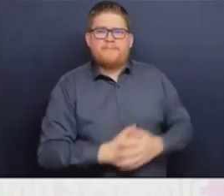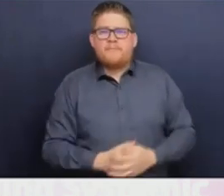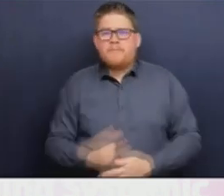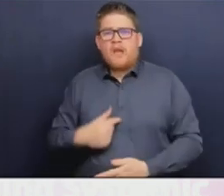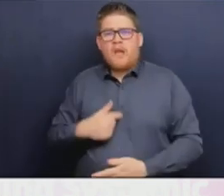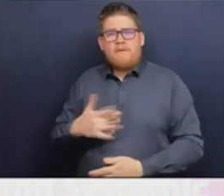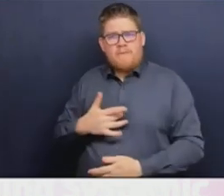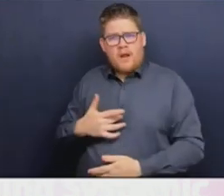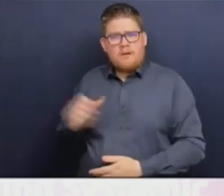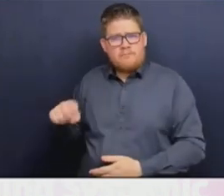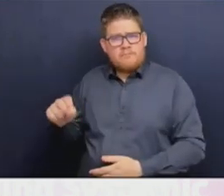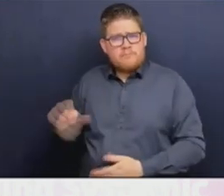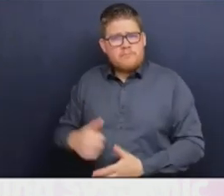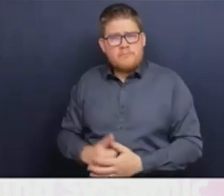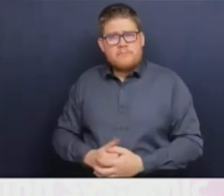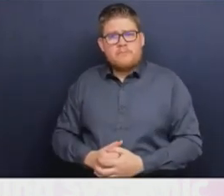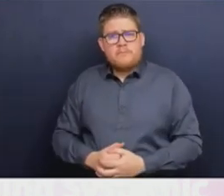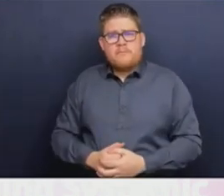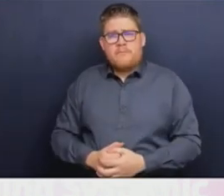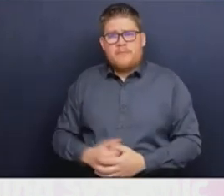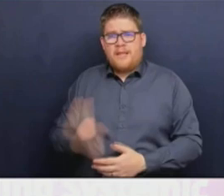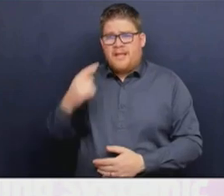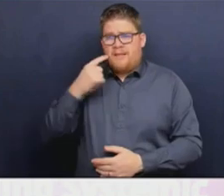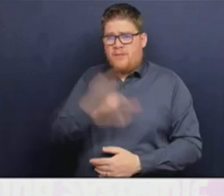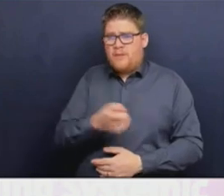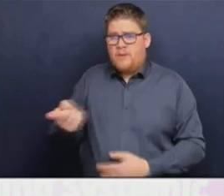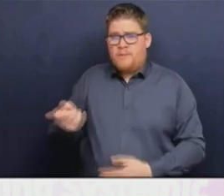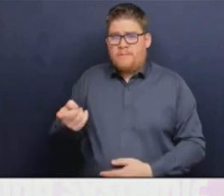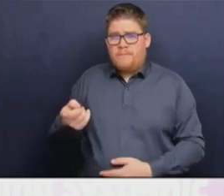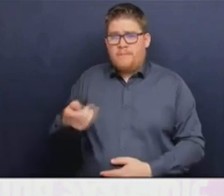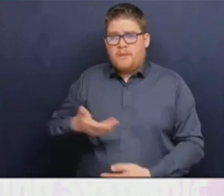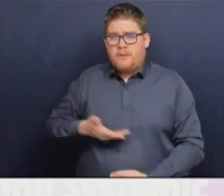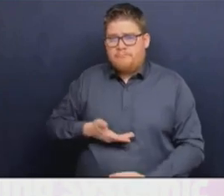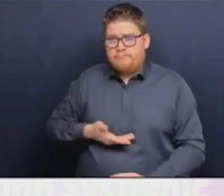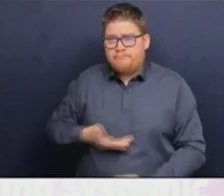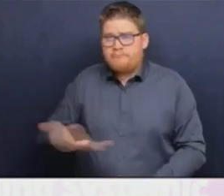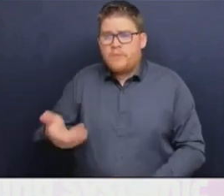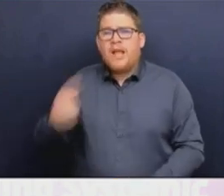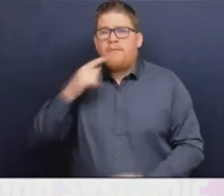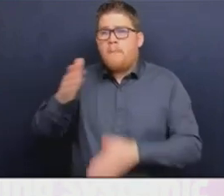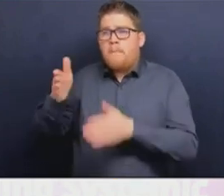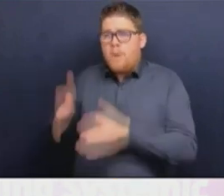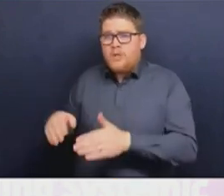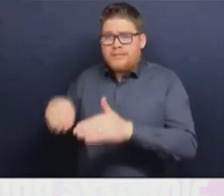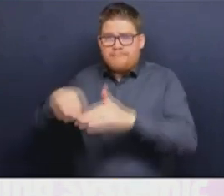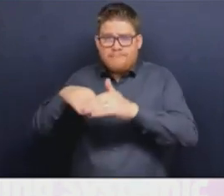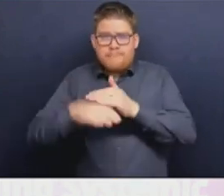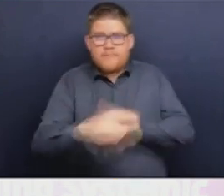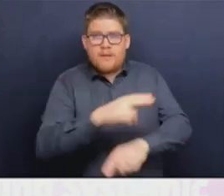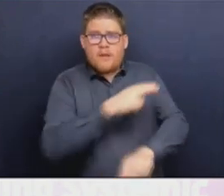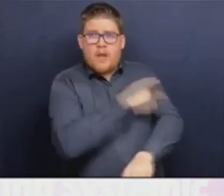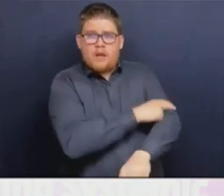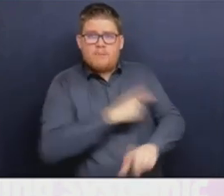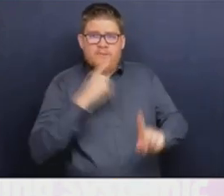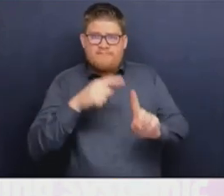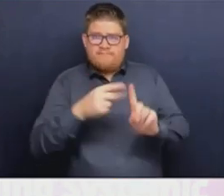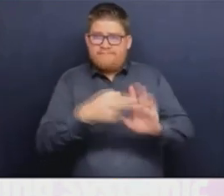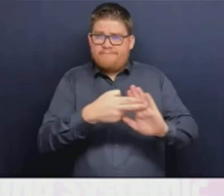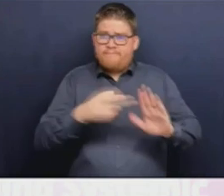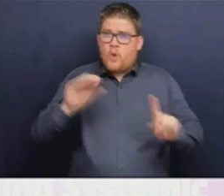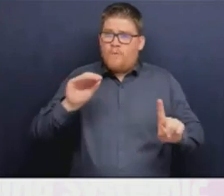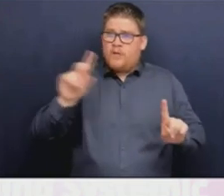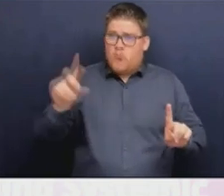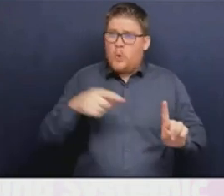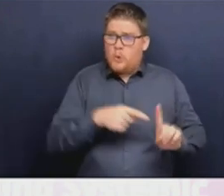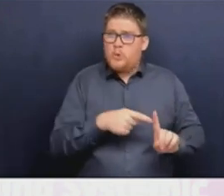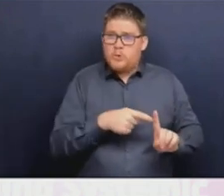were admitted to a hospital, an acute care facility, as a result of an overdose, and if clinicians determined